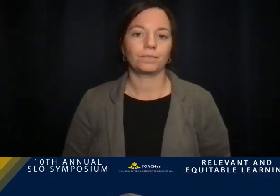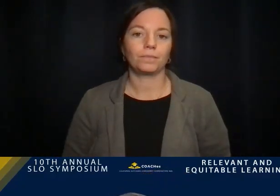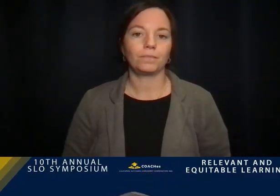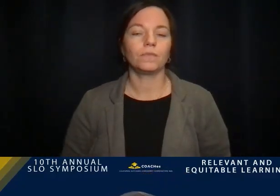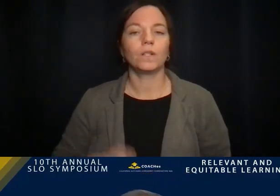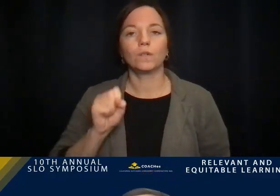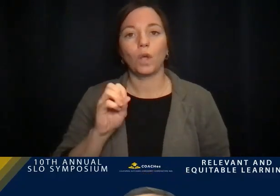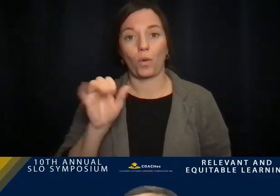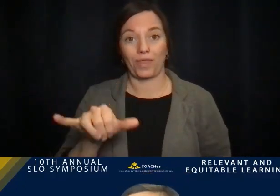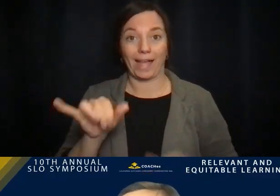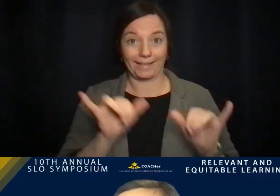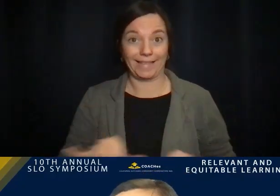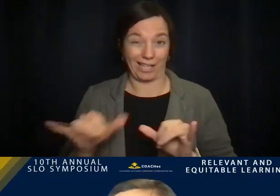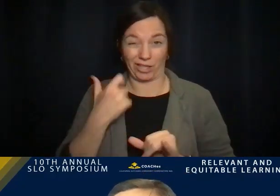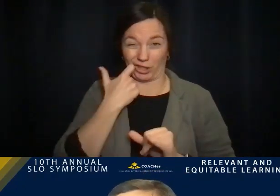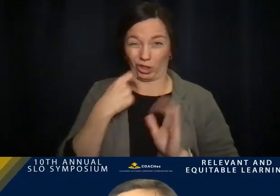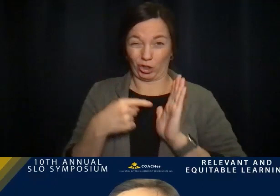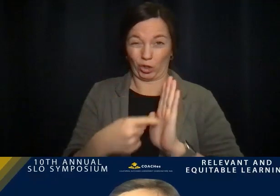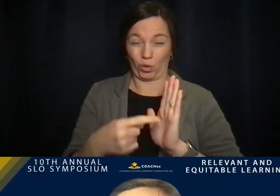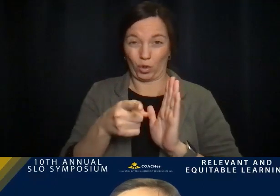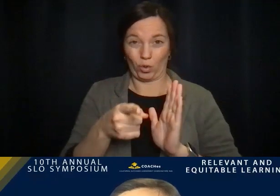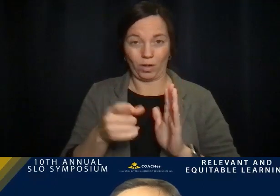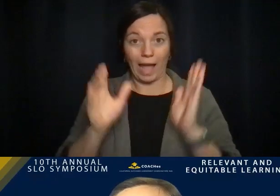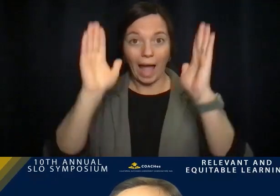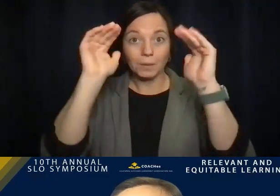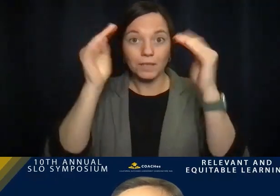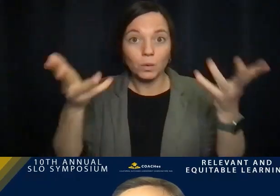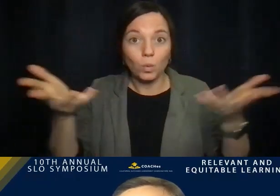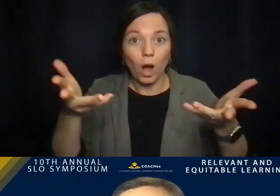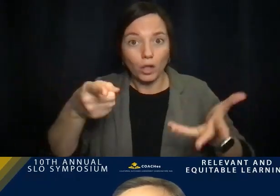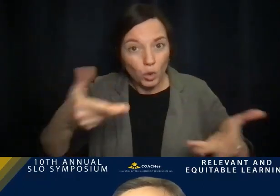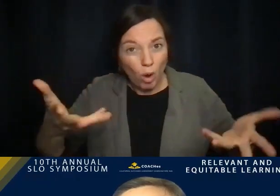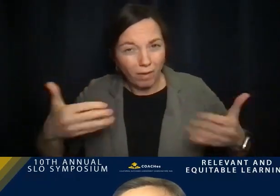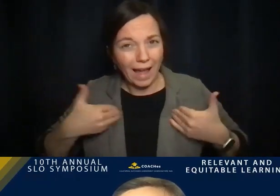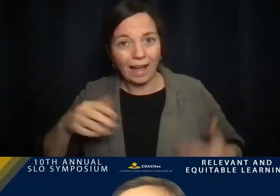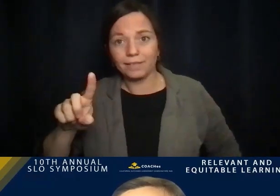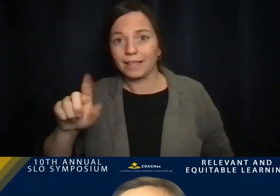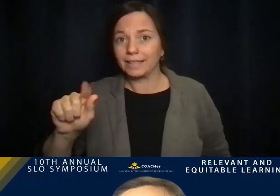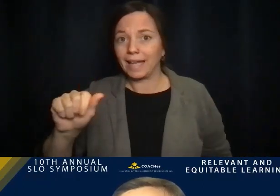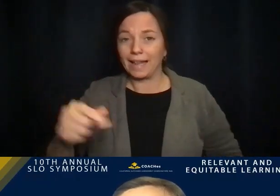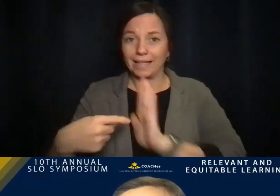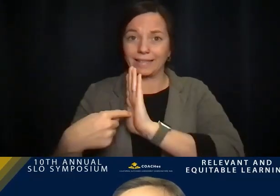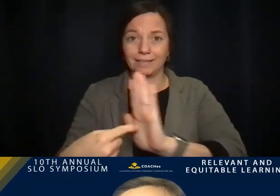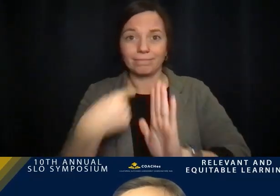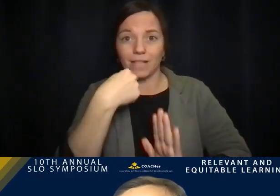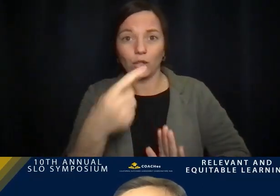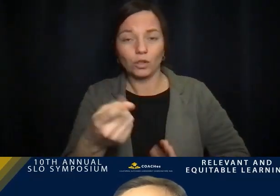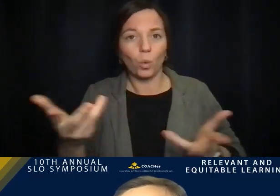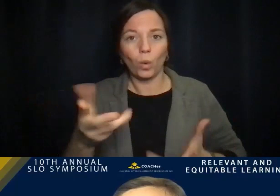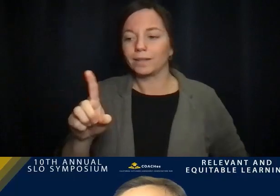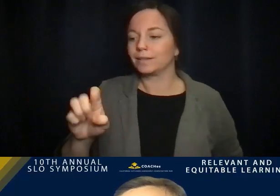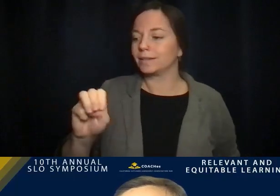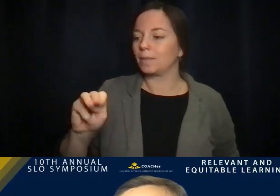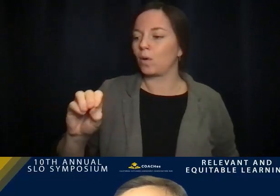Those standards, that standard that I just shared with you, the expectation is you have data that tells you what are the demographics of your students?